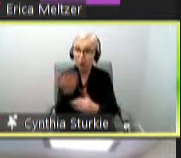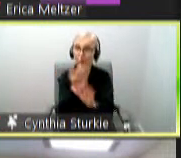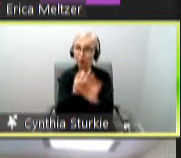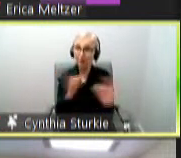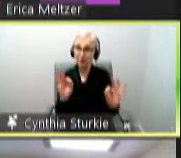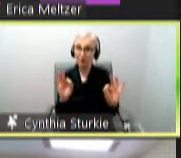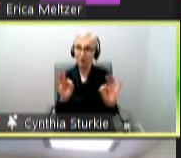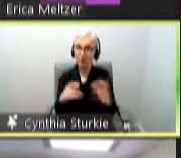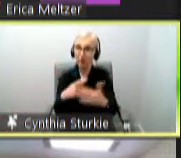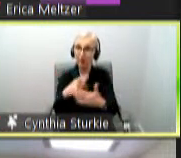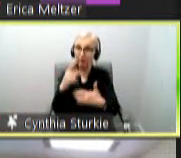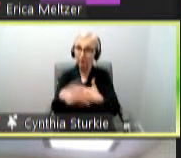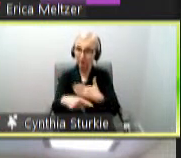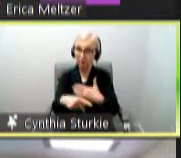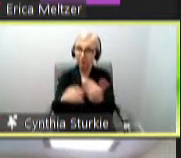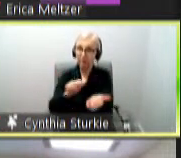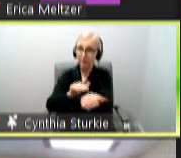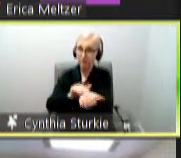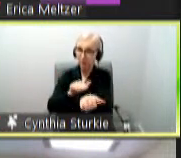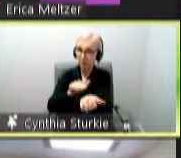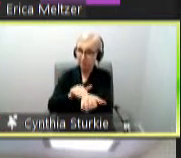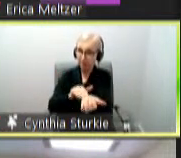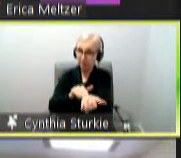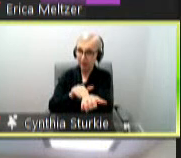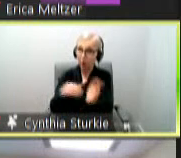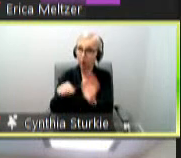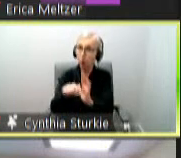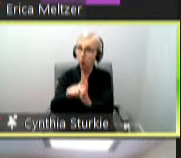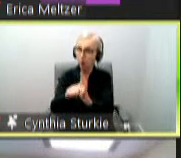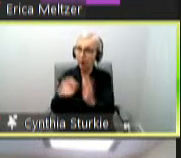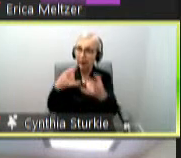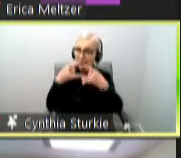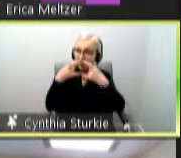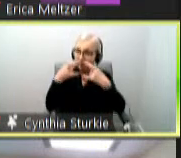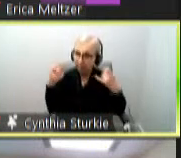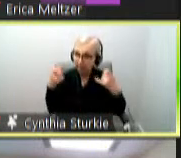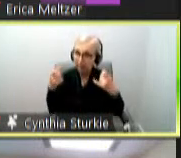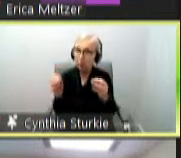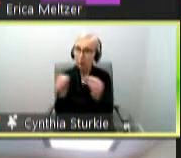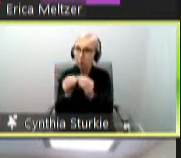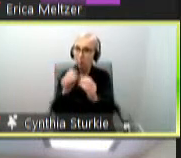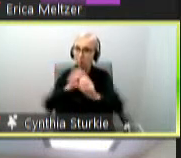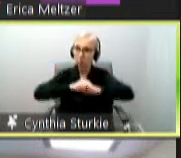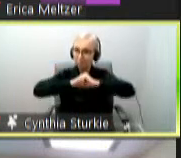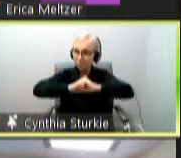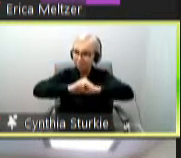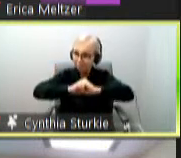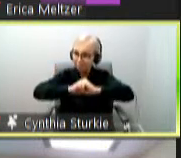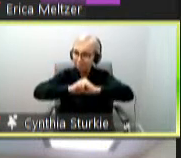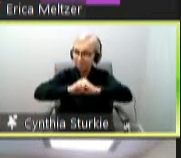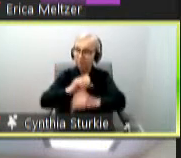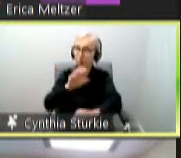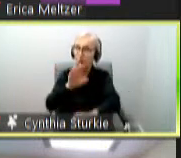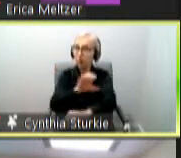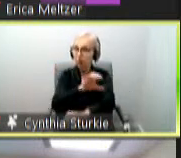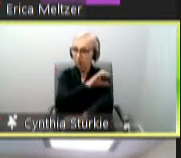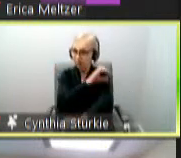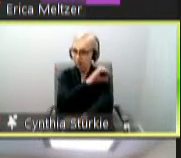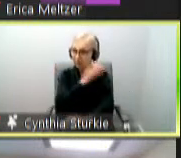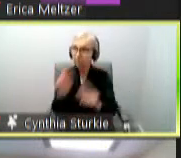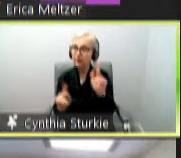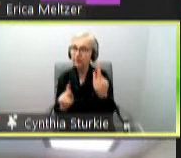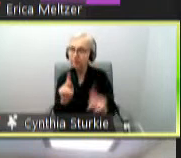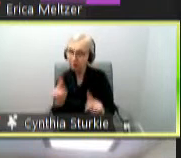program. These are medical grade masks, a higher level of protection for Coloradans. And we're